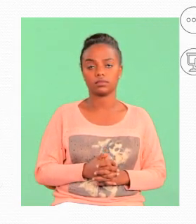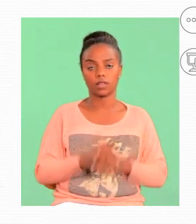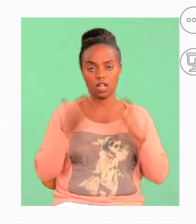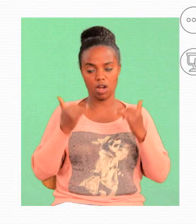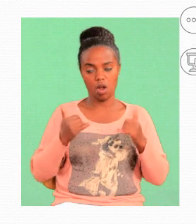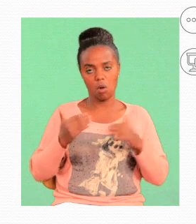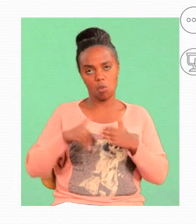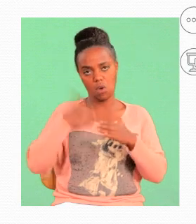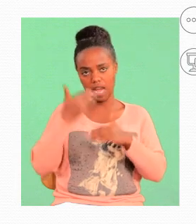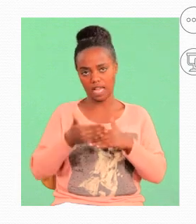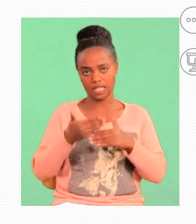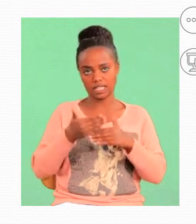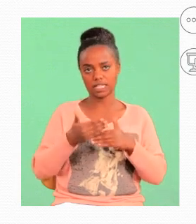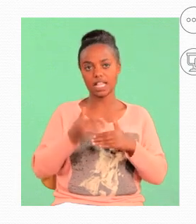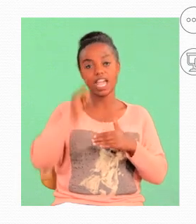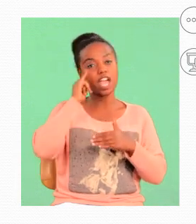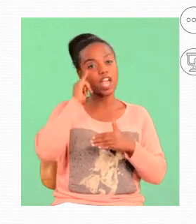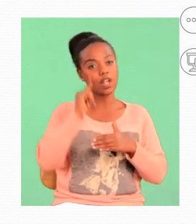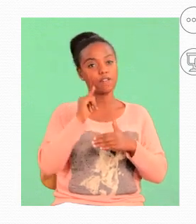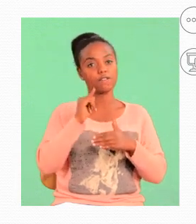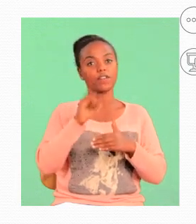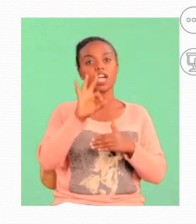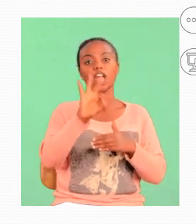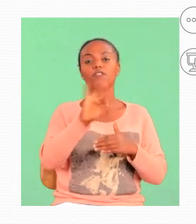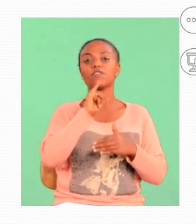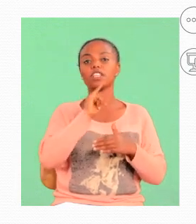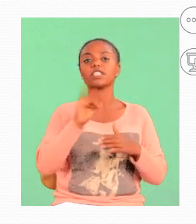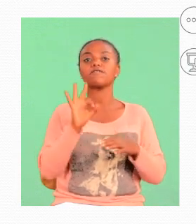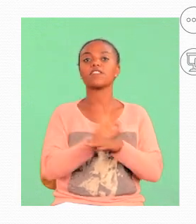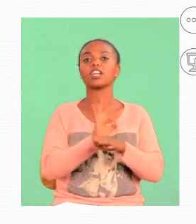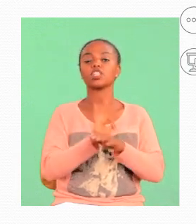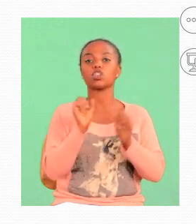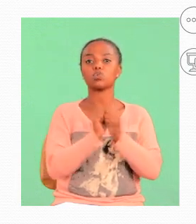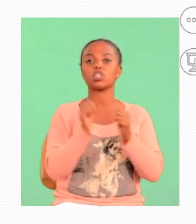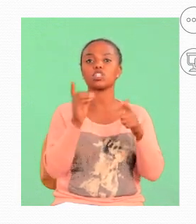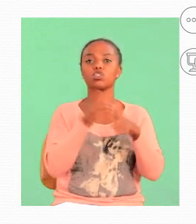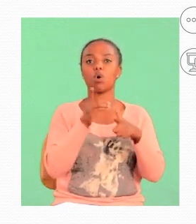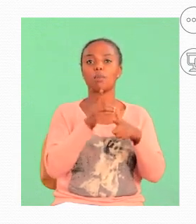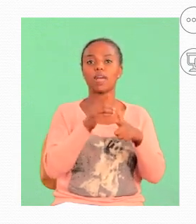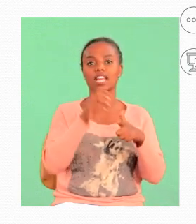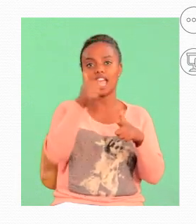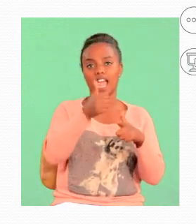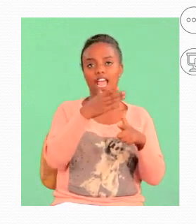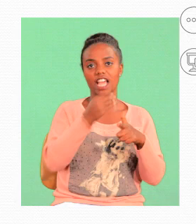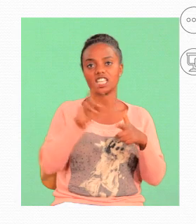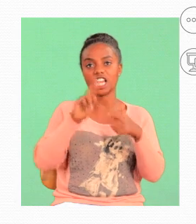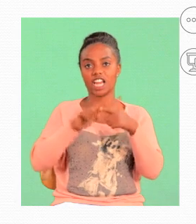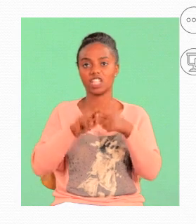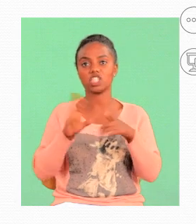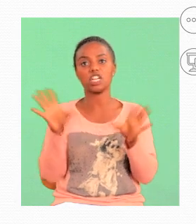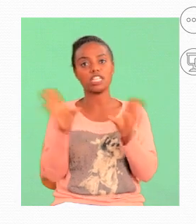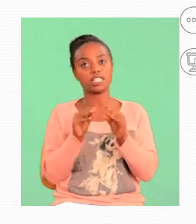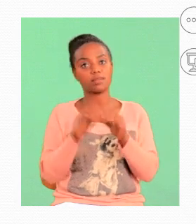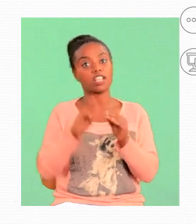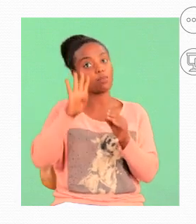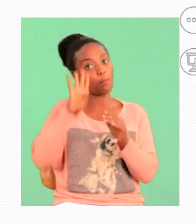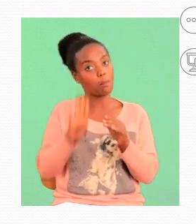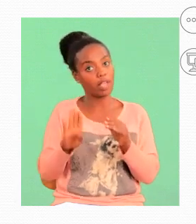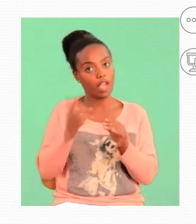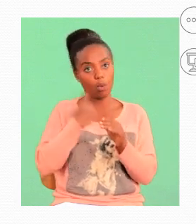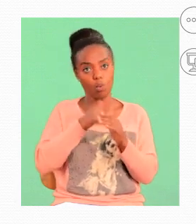Now next, if f is a function with domain A and range a subset of B, we